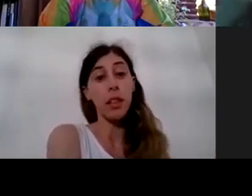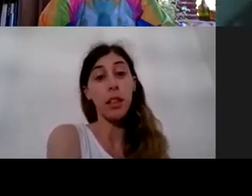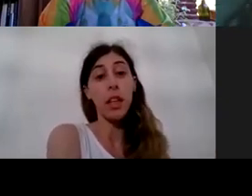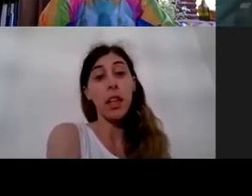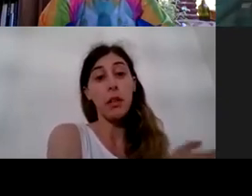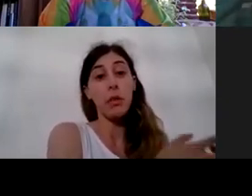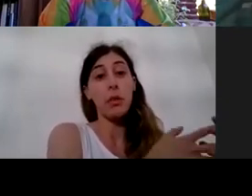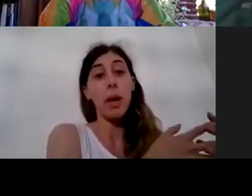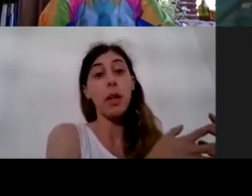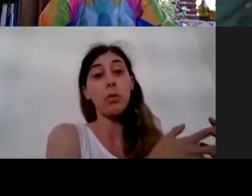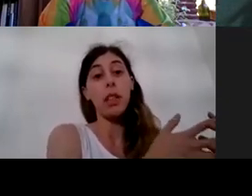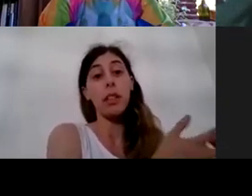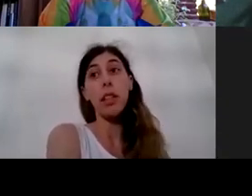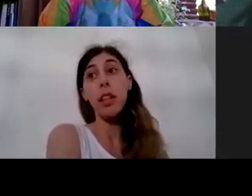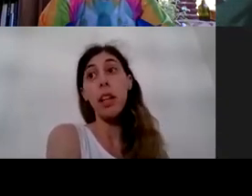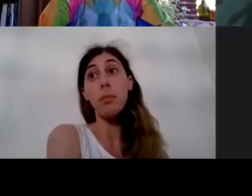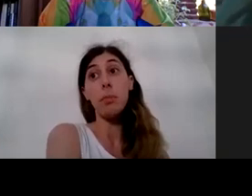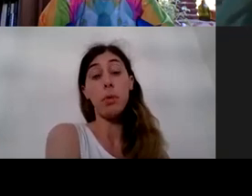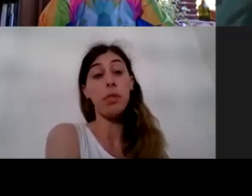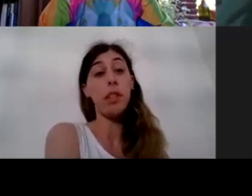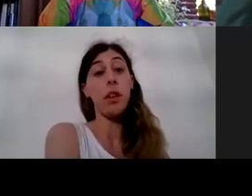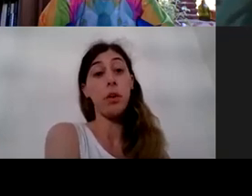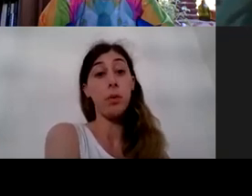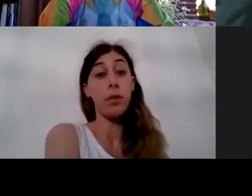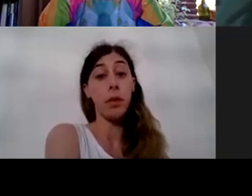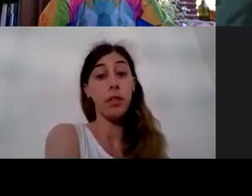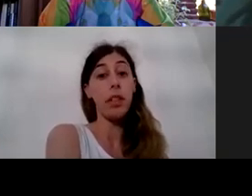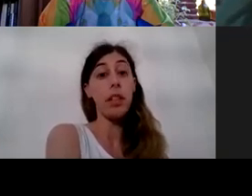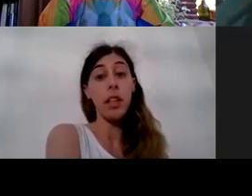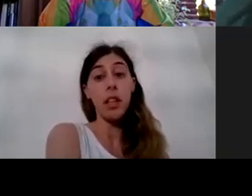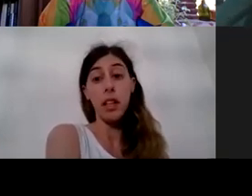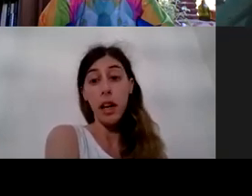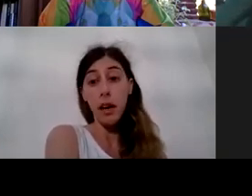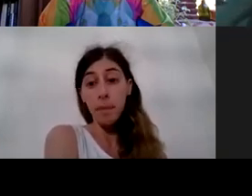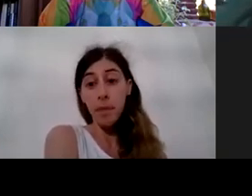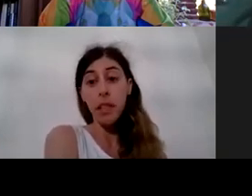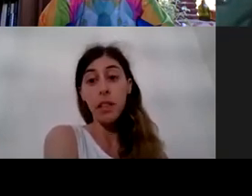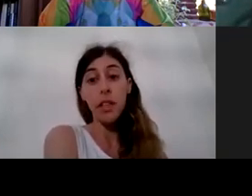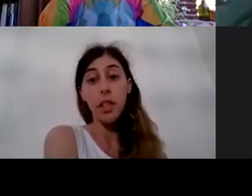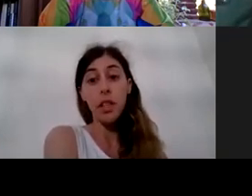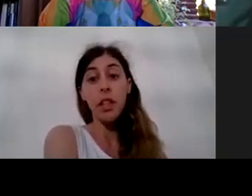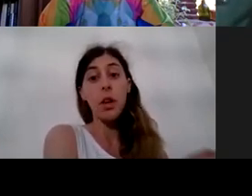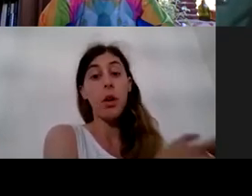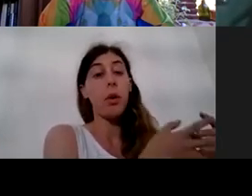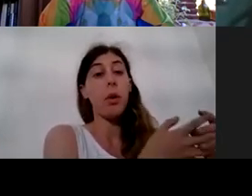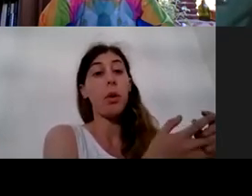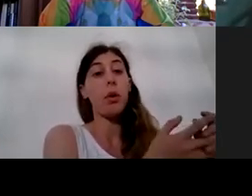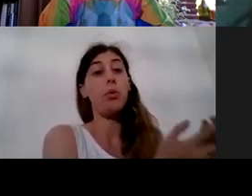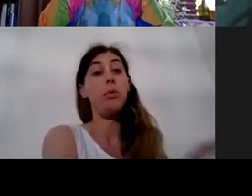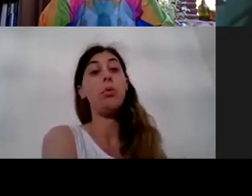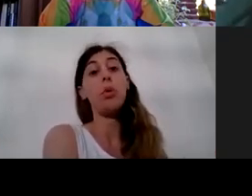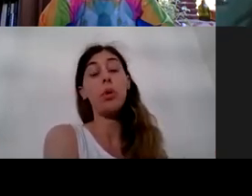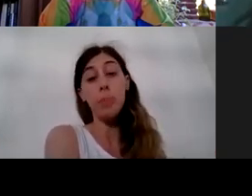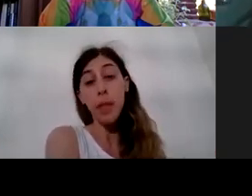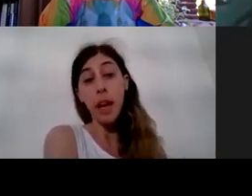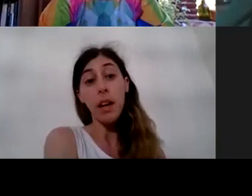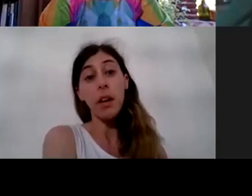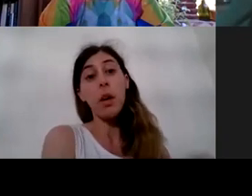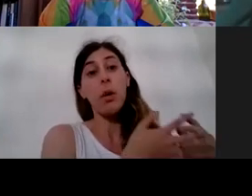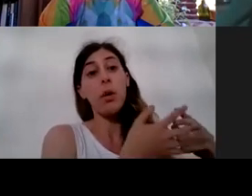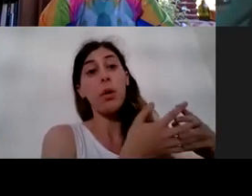the presentation before me, there is a requirement for a mental